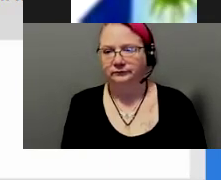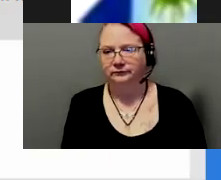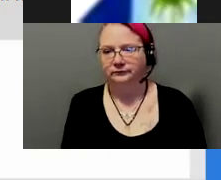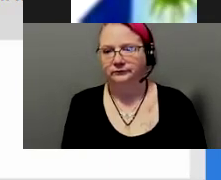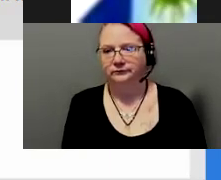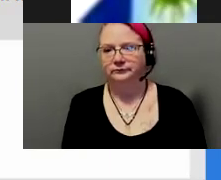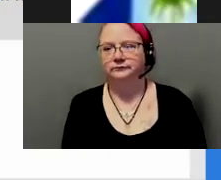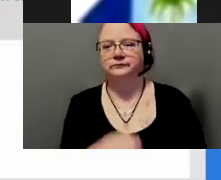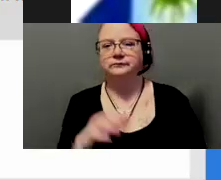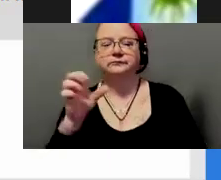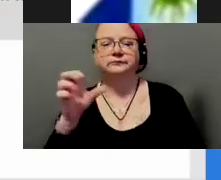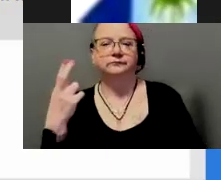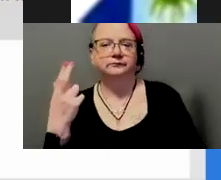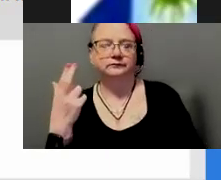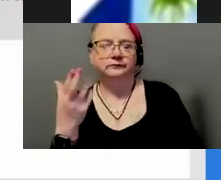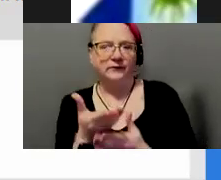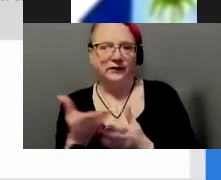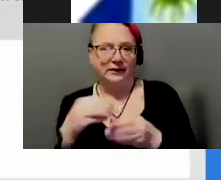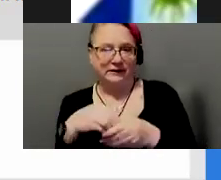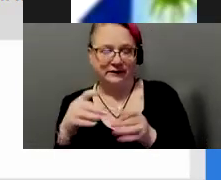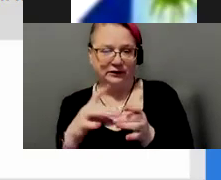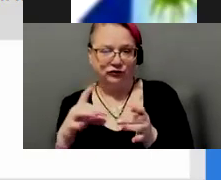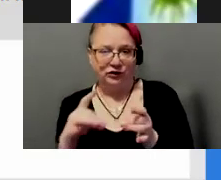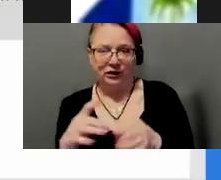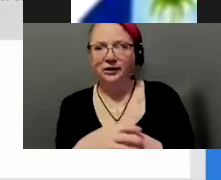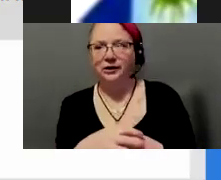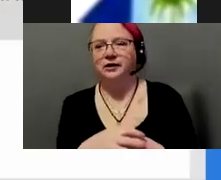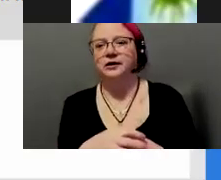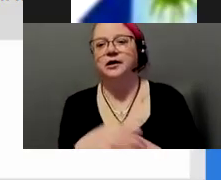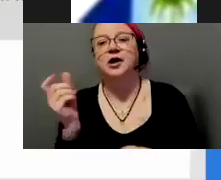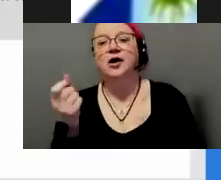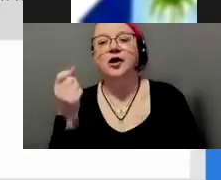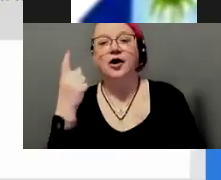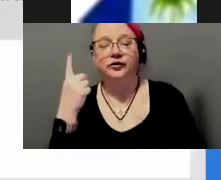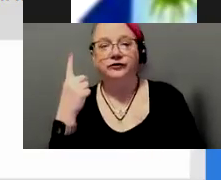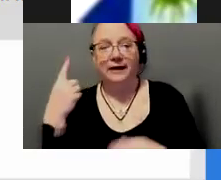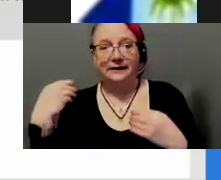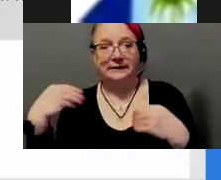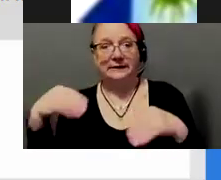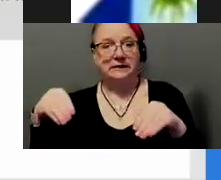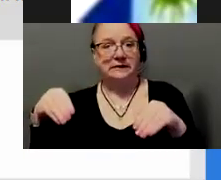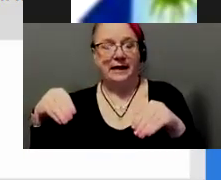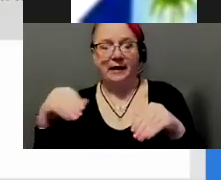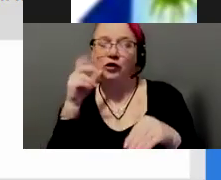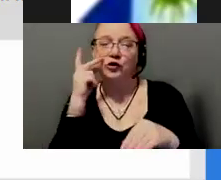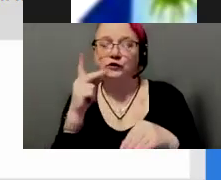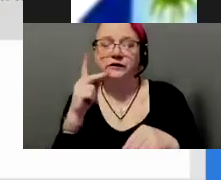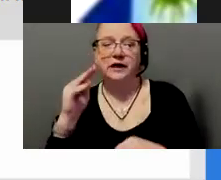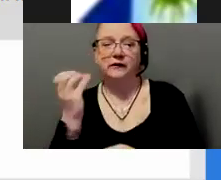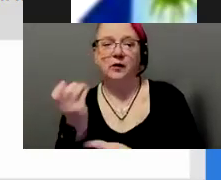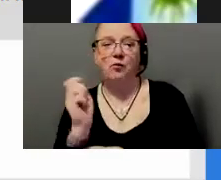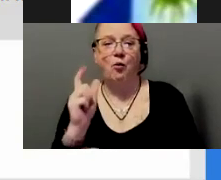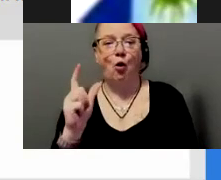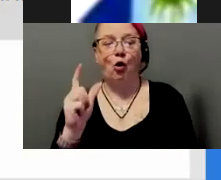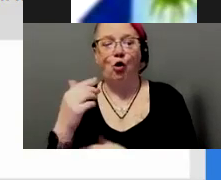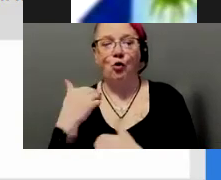This is Sarah. Got a couple things coming in the chat. So Natalie shared understanding it's a sale means you don't see it as a moral responsibility